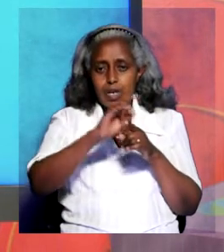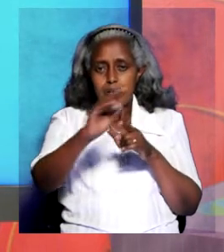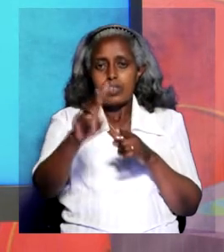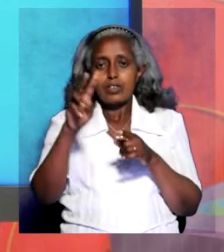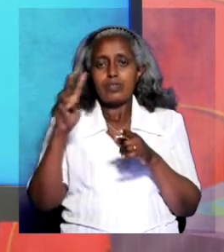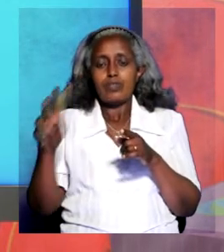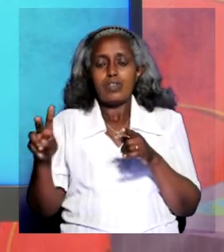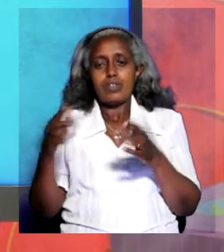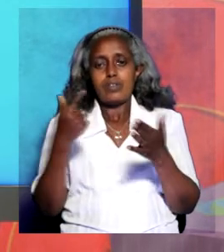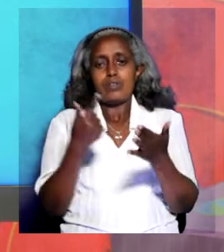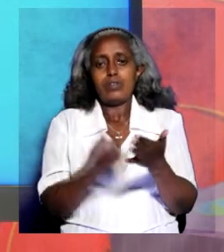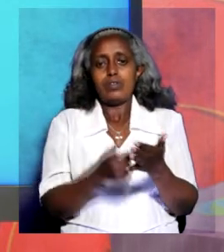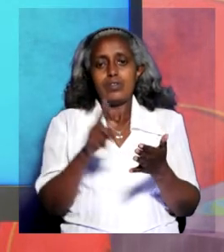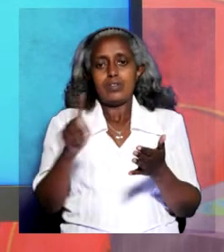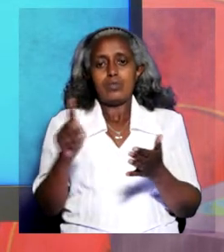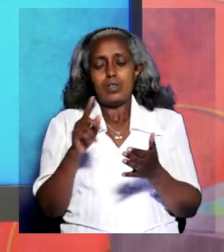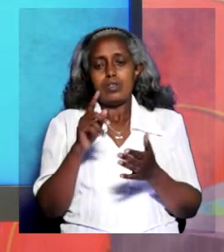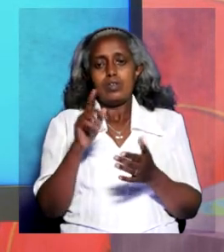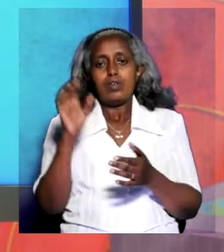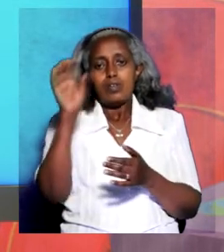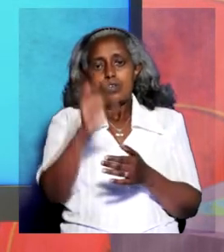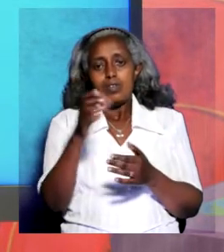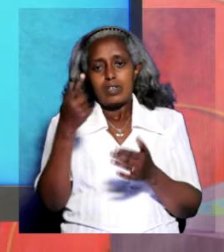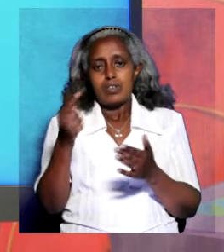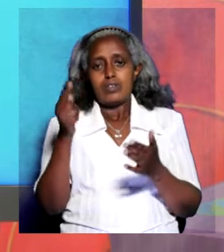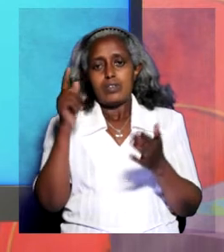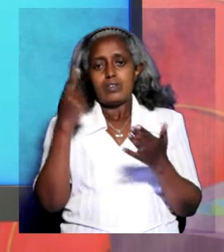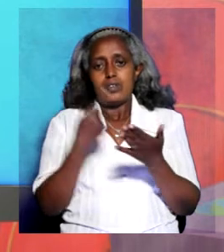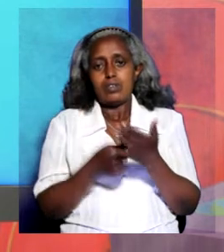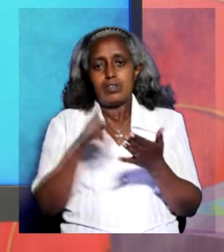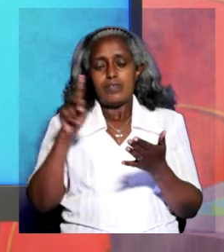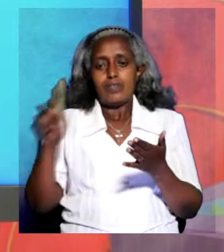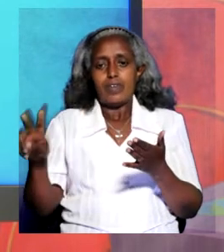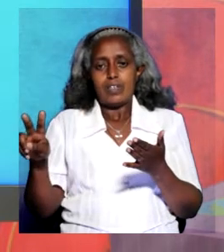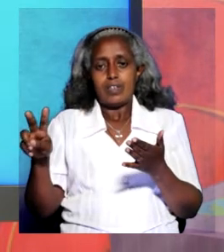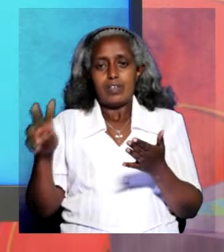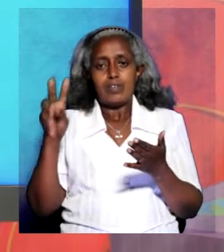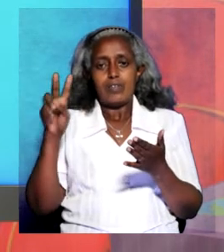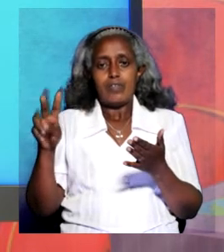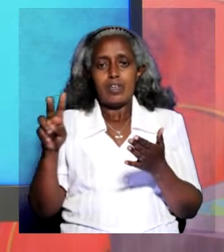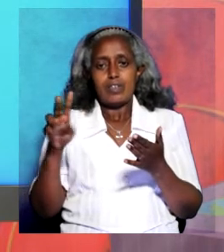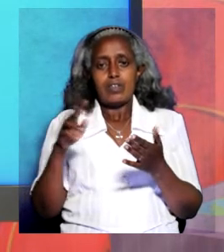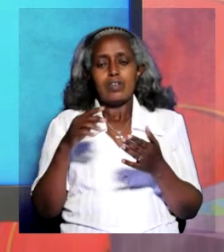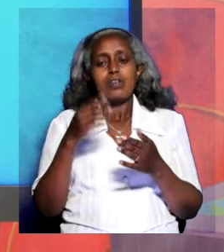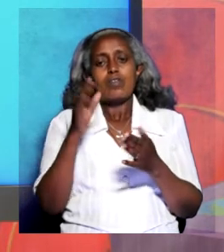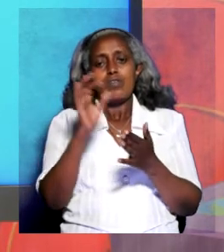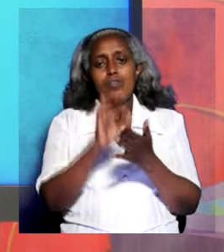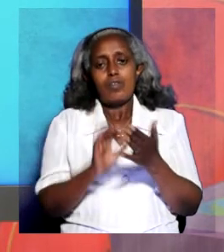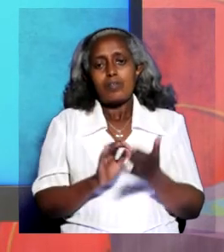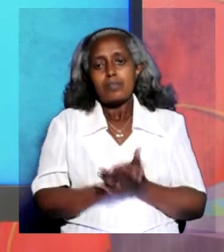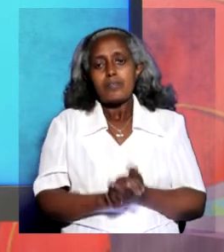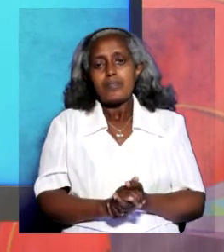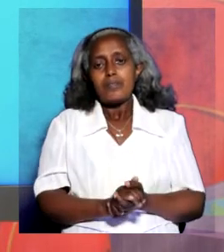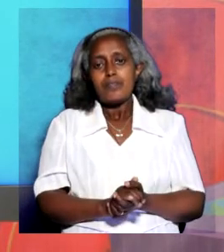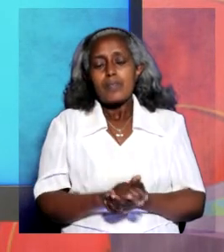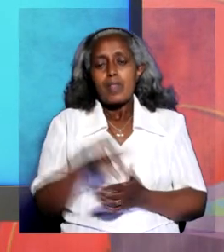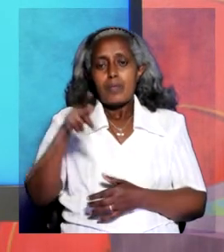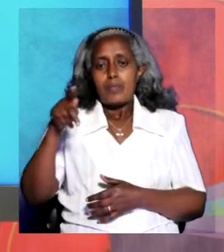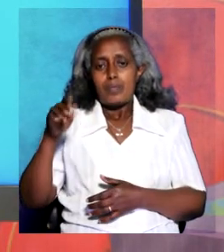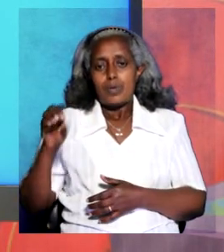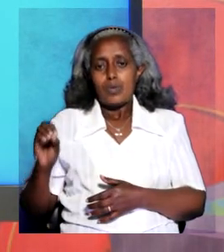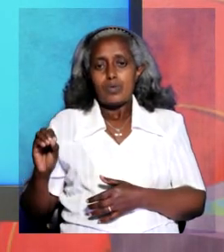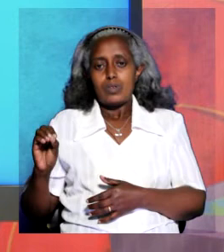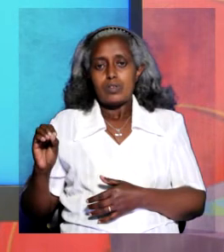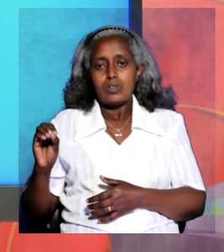for this one. Let's find this vector, a vector running from P0